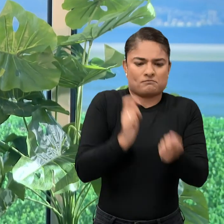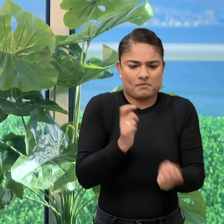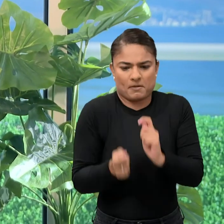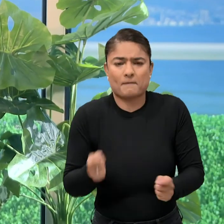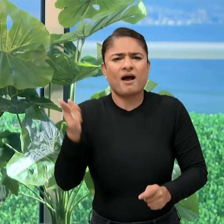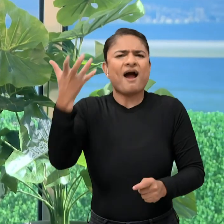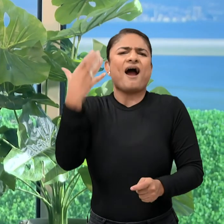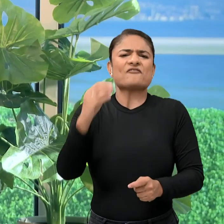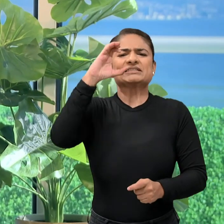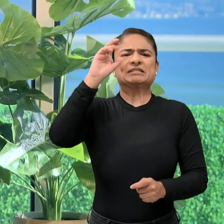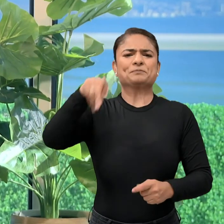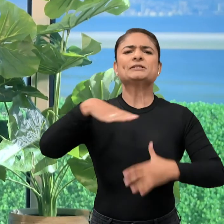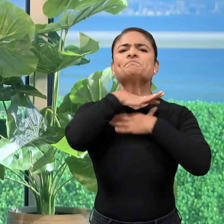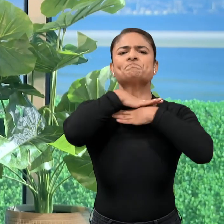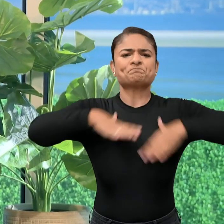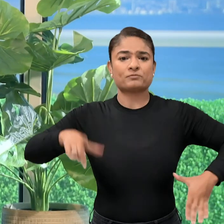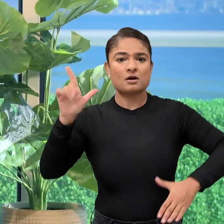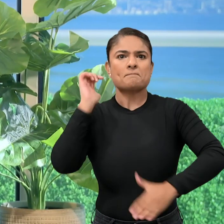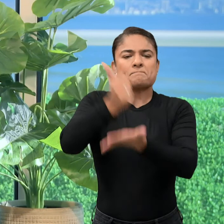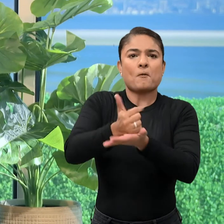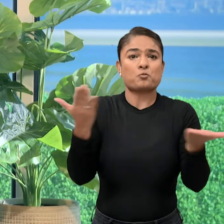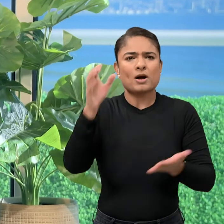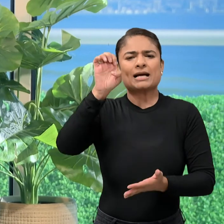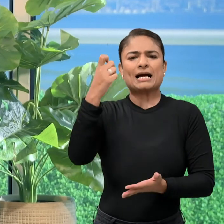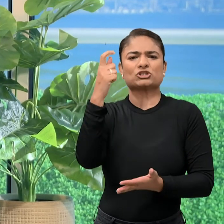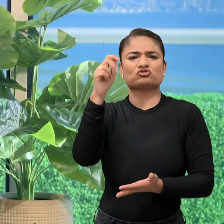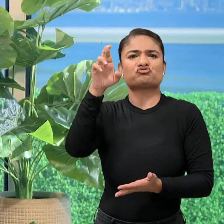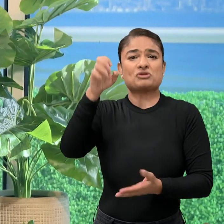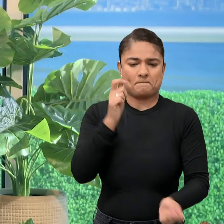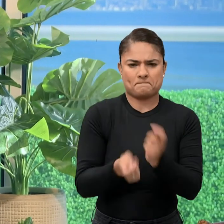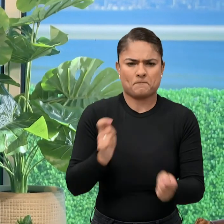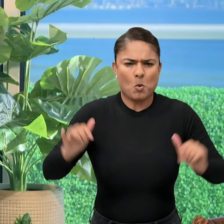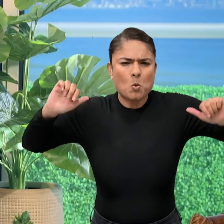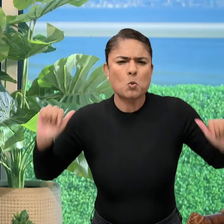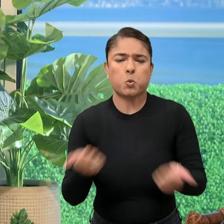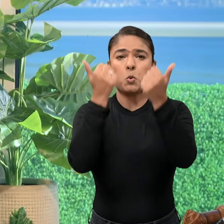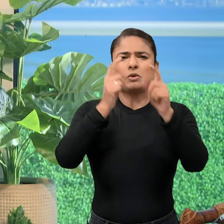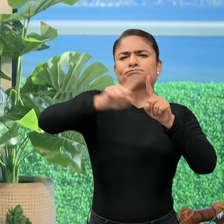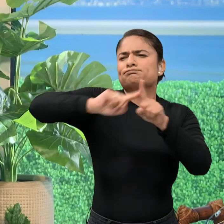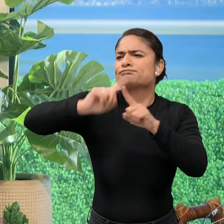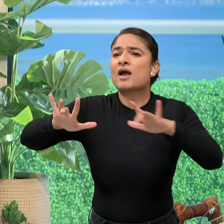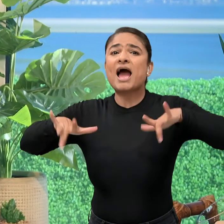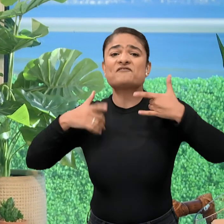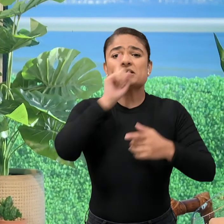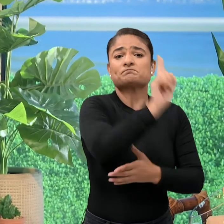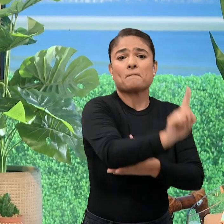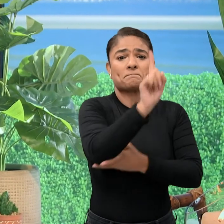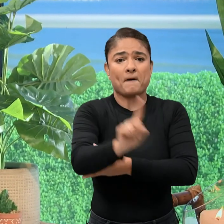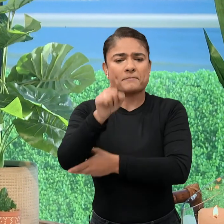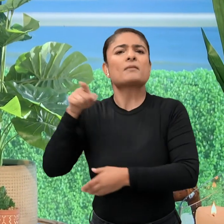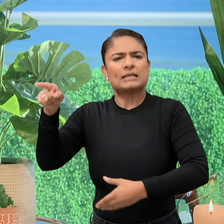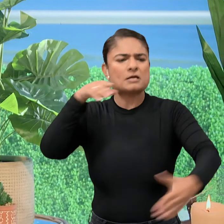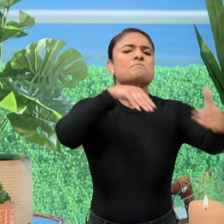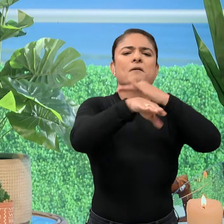a marimba player who has cerebral palsy. Alistair founded Xtreme Marimba and can be found playing at all types of